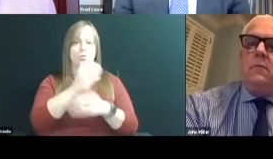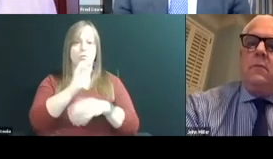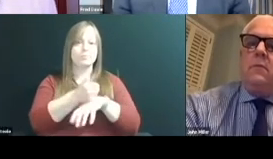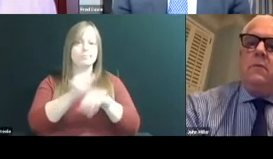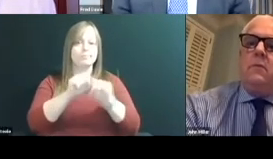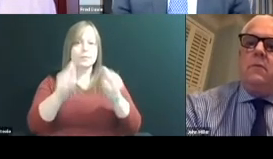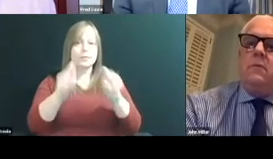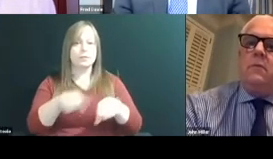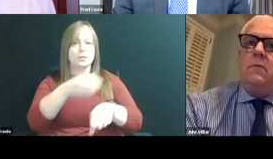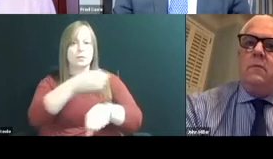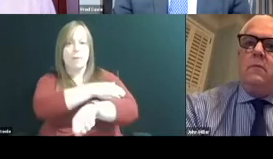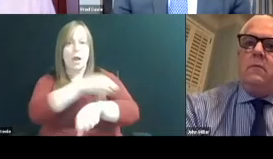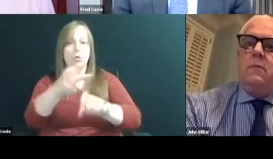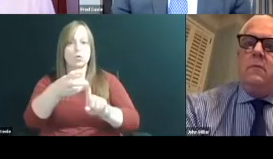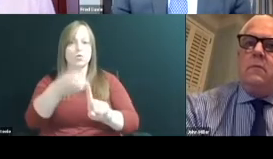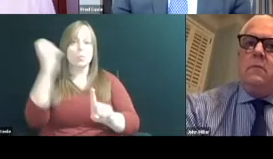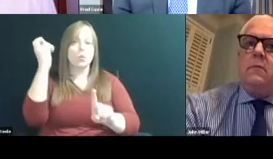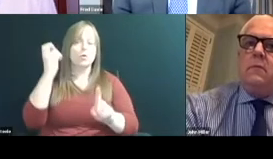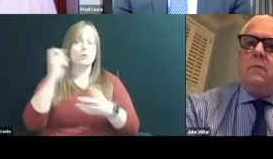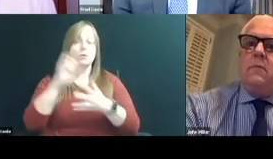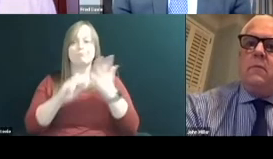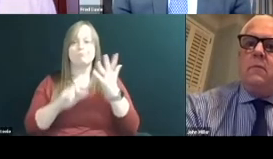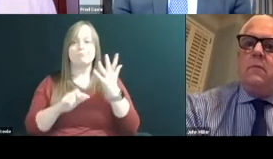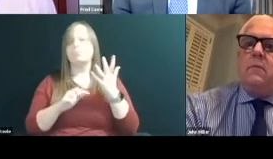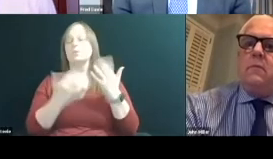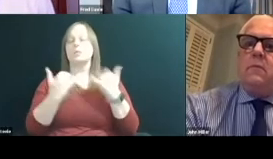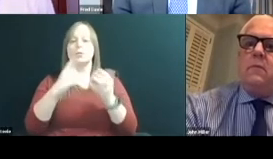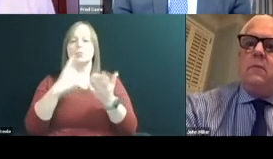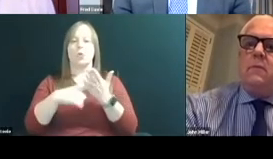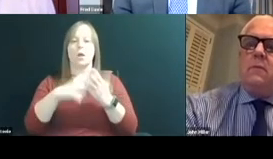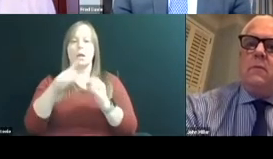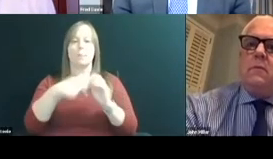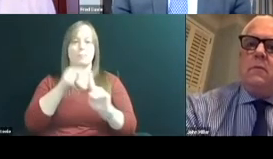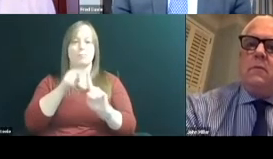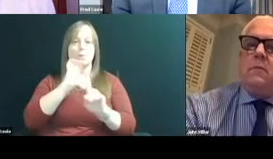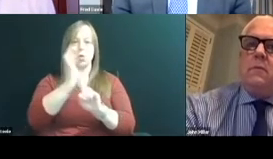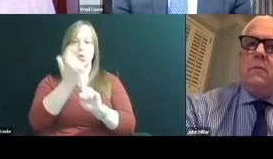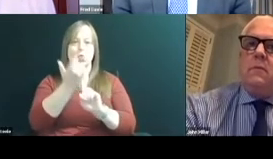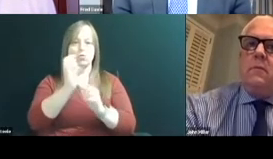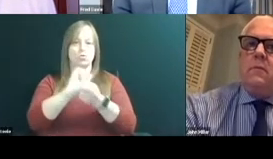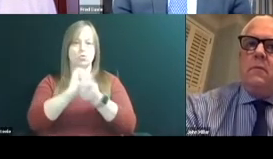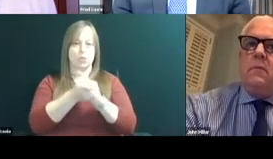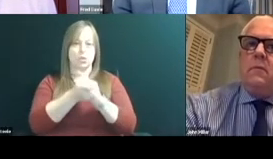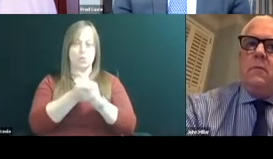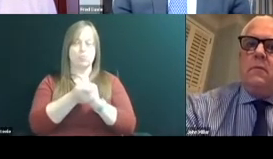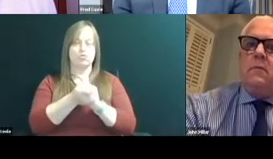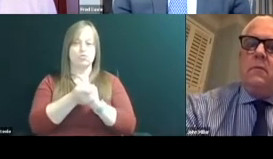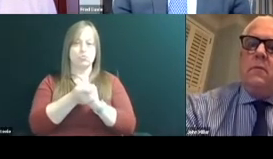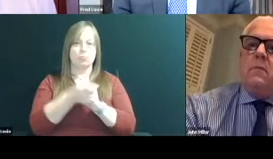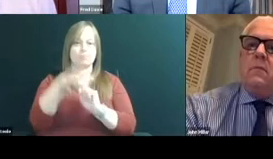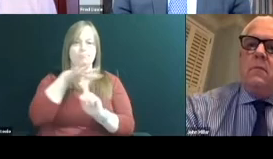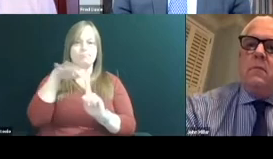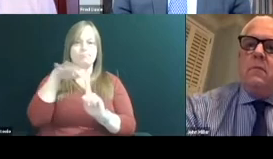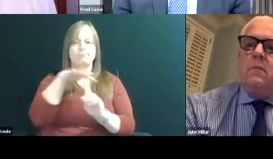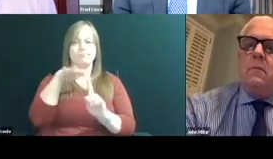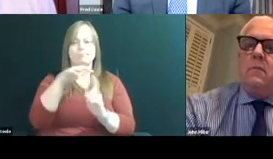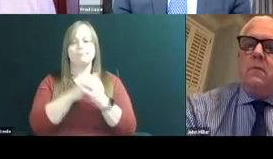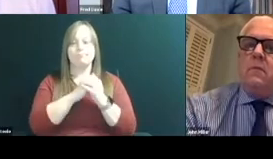there could be powers removed, but we're still talking a lot about culture change here.